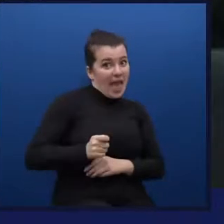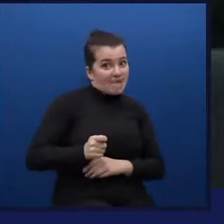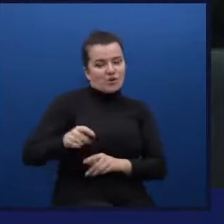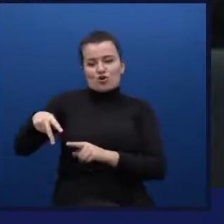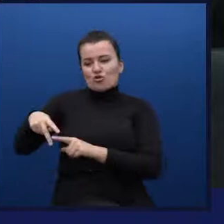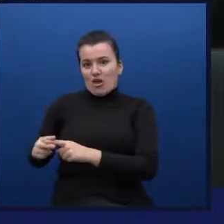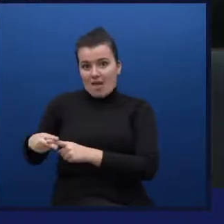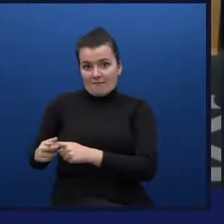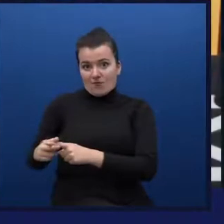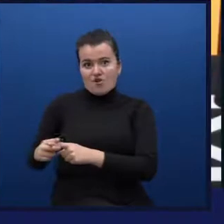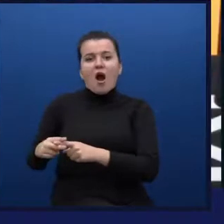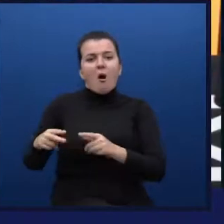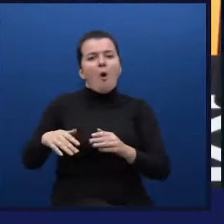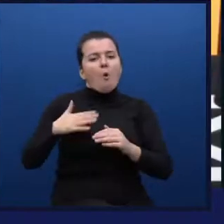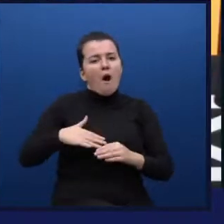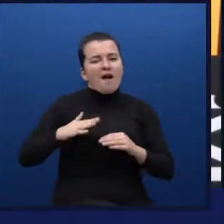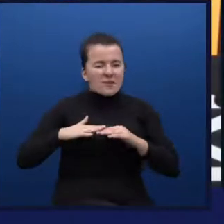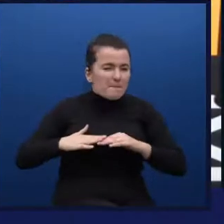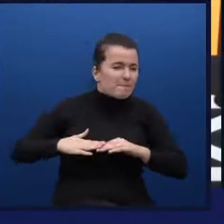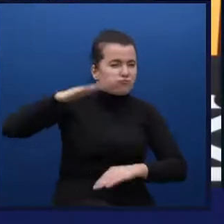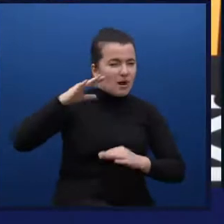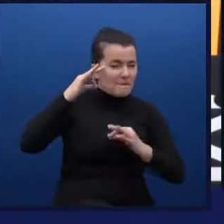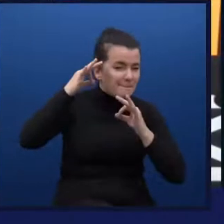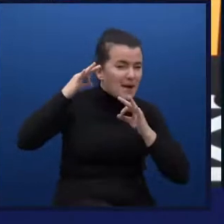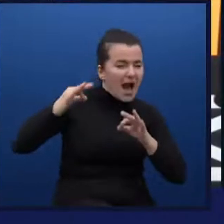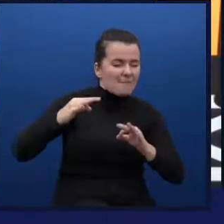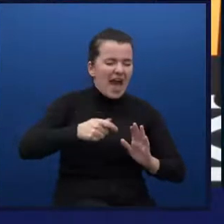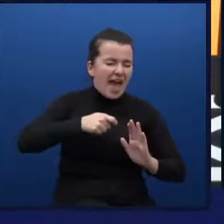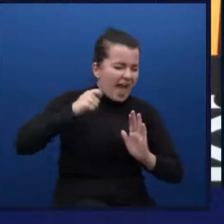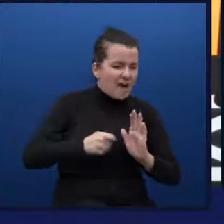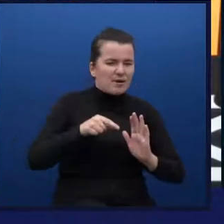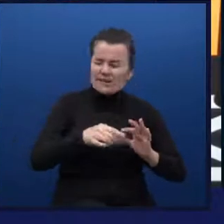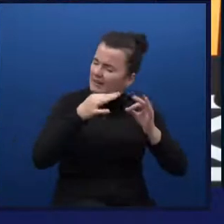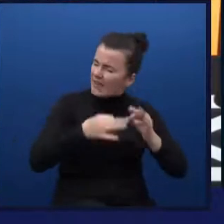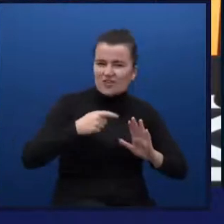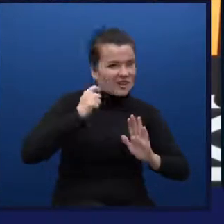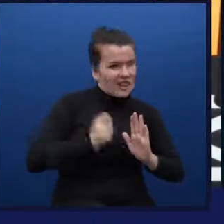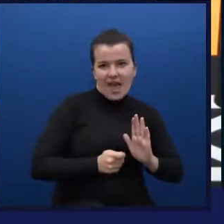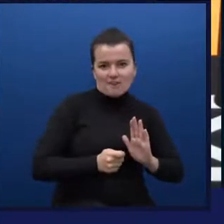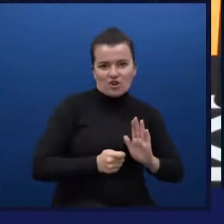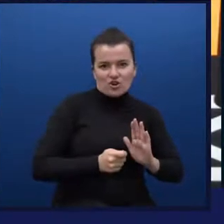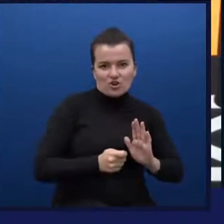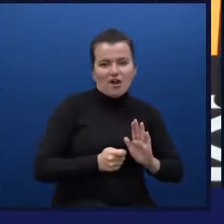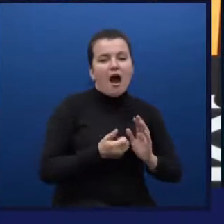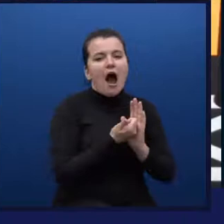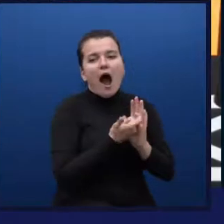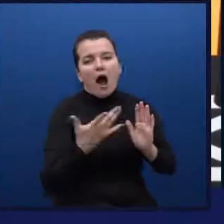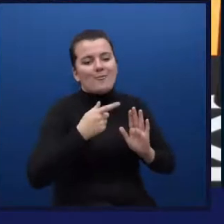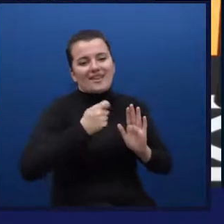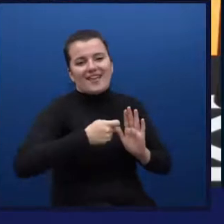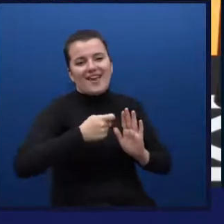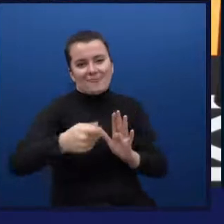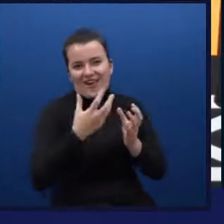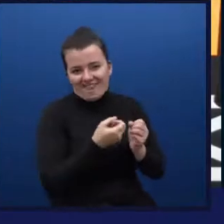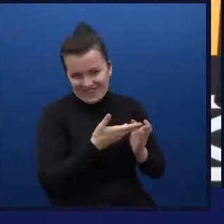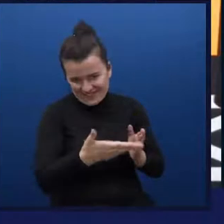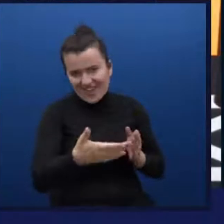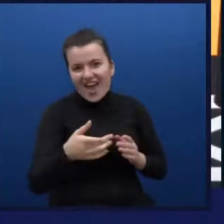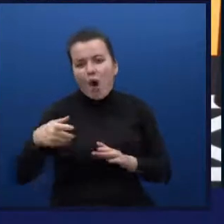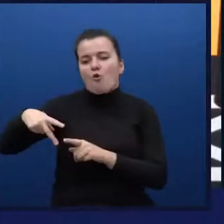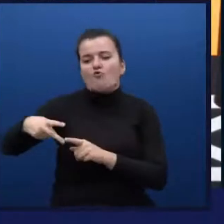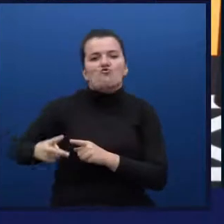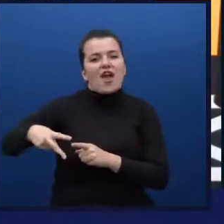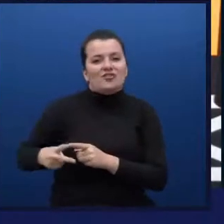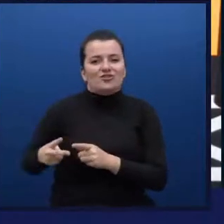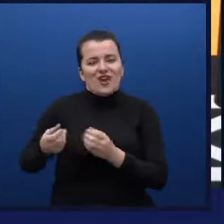view. Correct, because you want to be precise in regards to understanding how many hammers you have in inventory, right? Yeah. That's why, again,